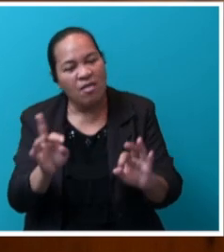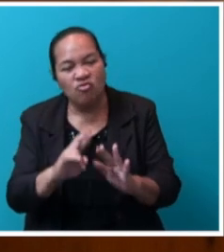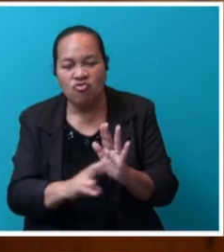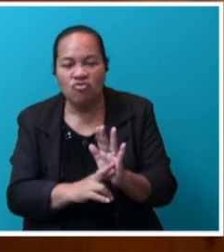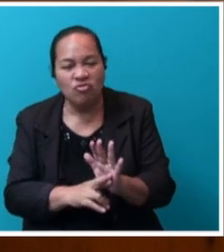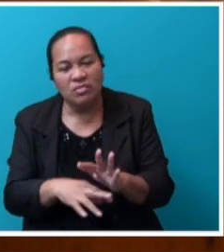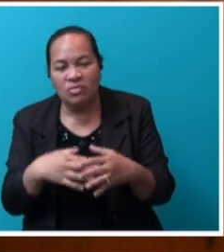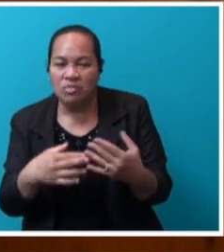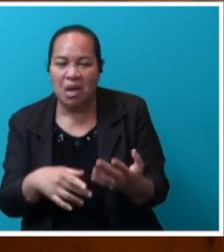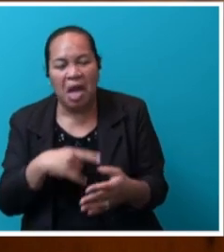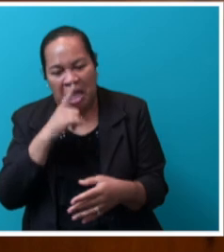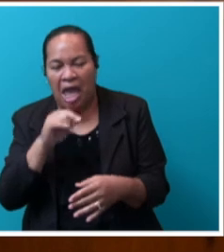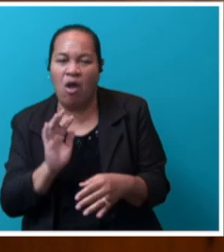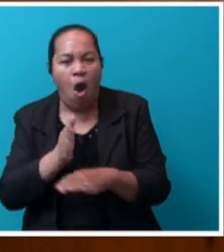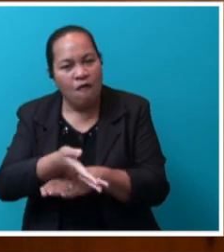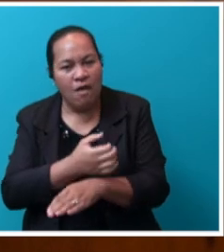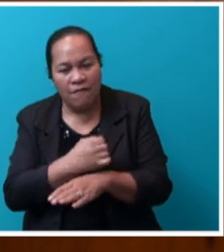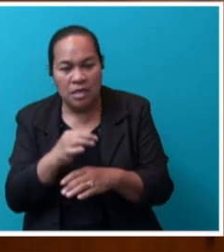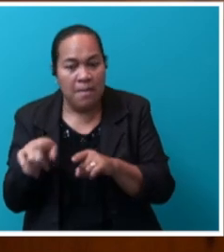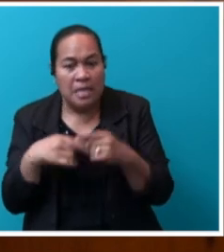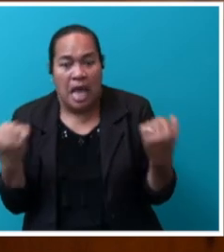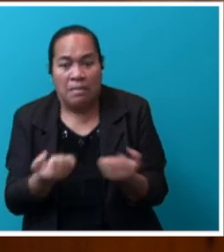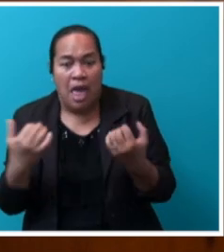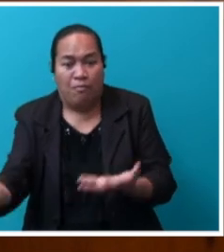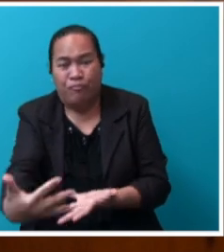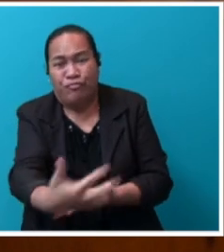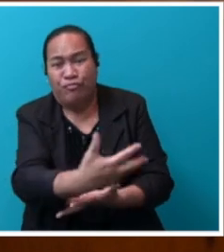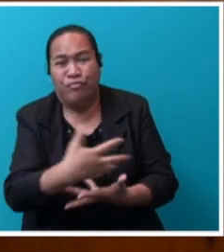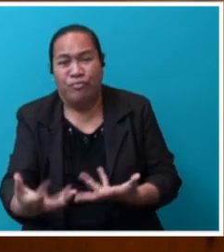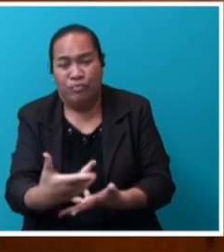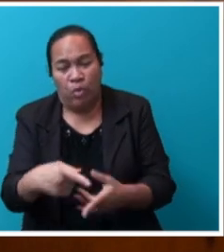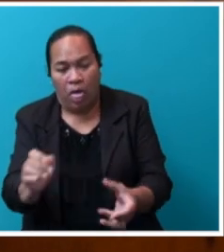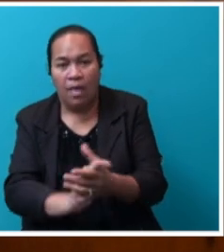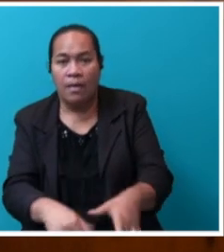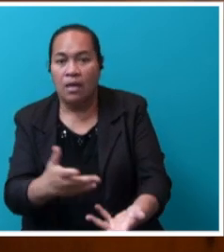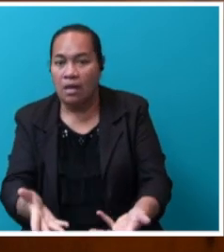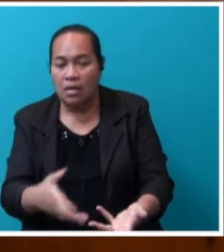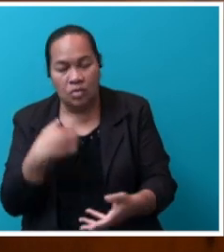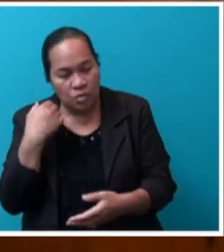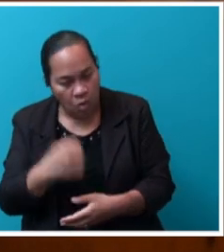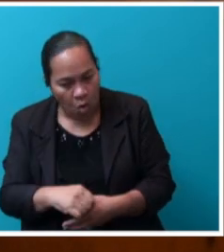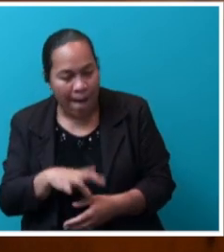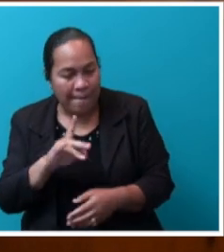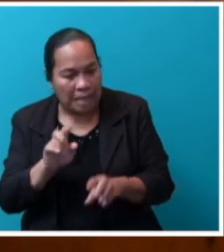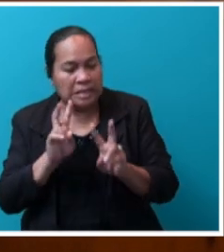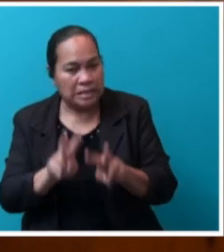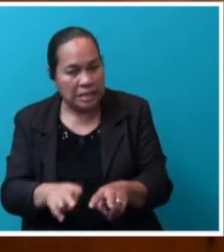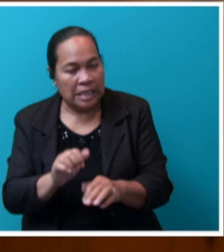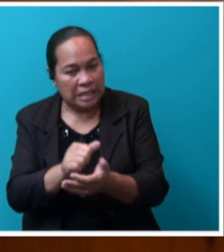It also makes sure that government report what subsidies they provide and